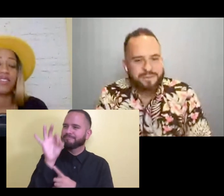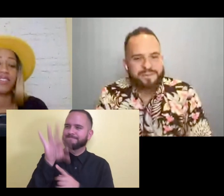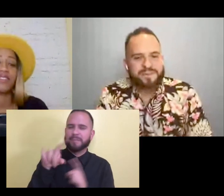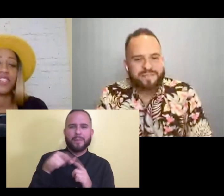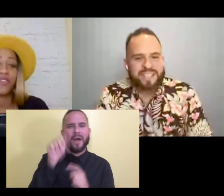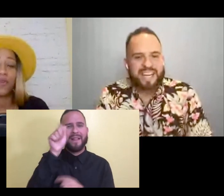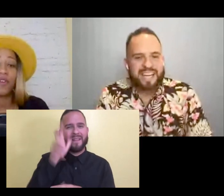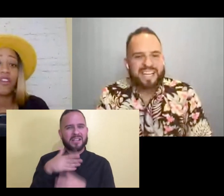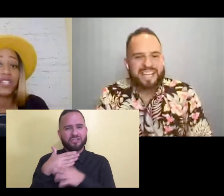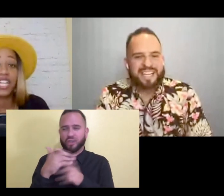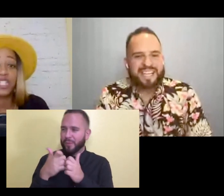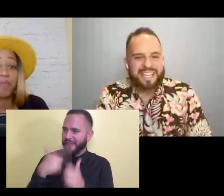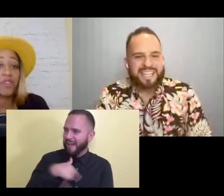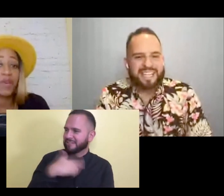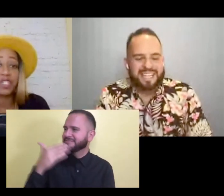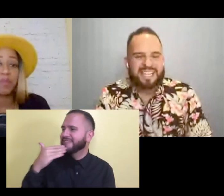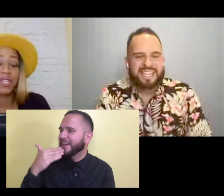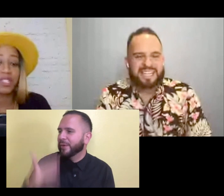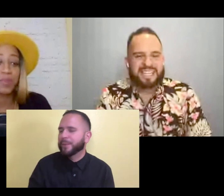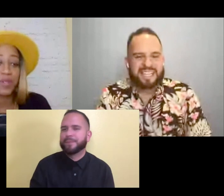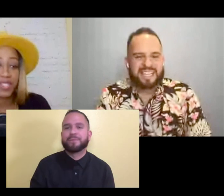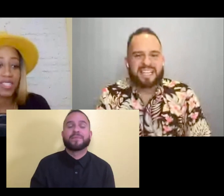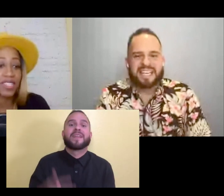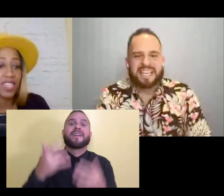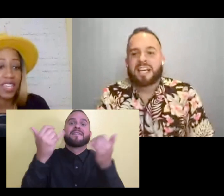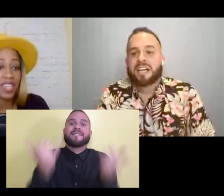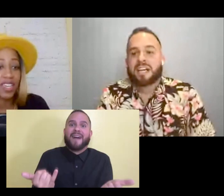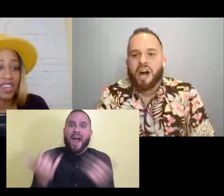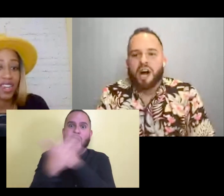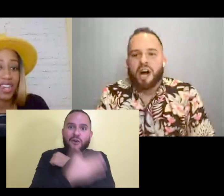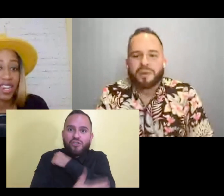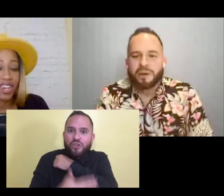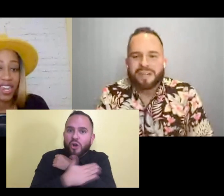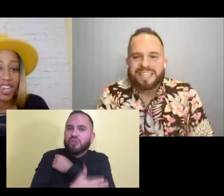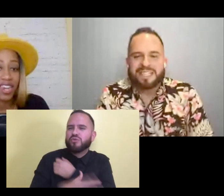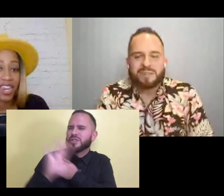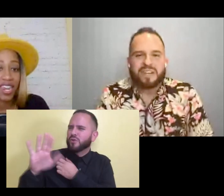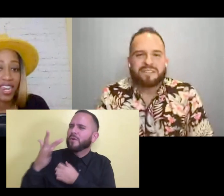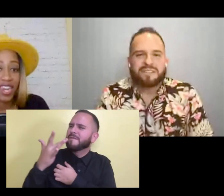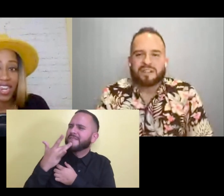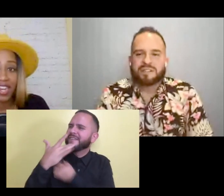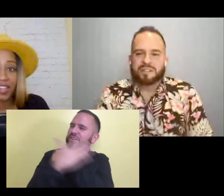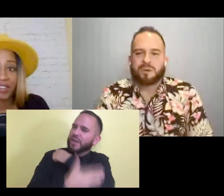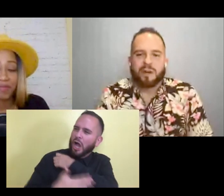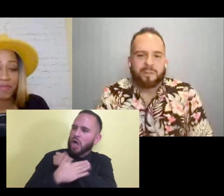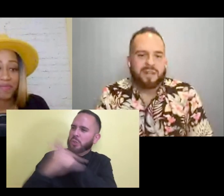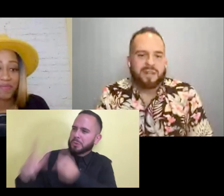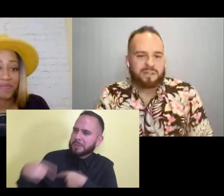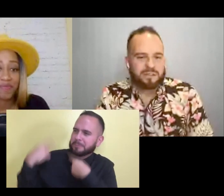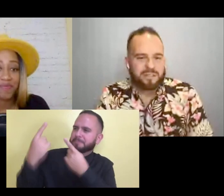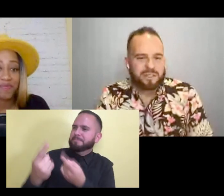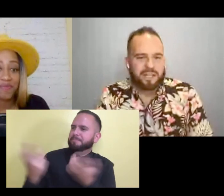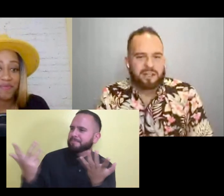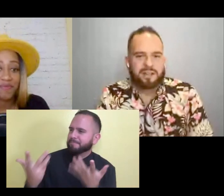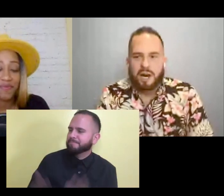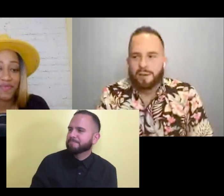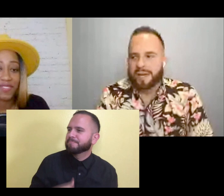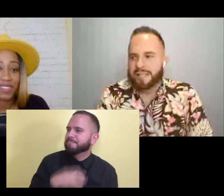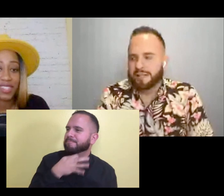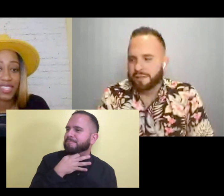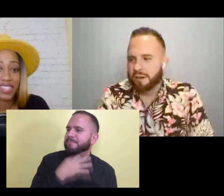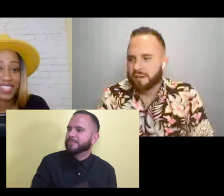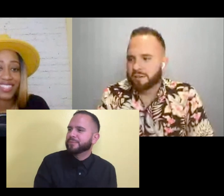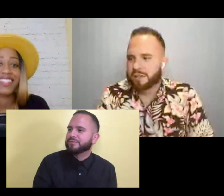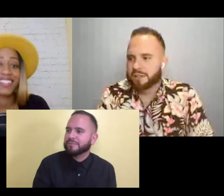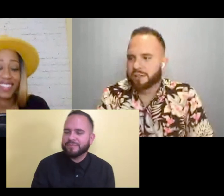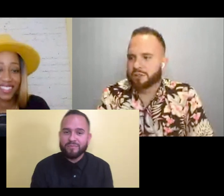favorite country to visit, or a country that you had your best experience? Yeah. You know what? This one definitely goes to the Guatemala crew. I think of